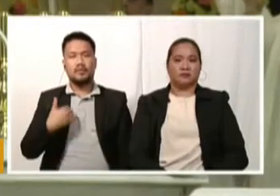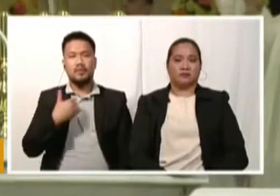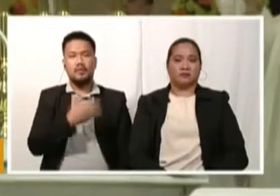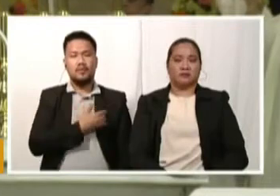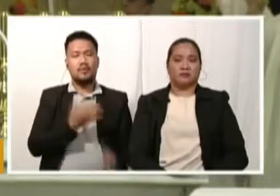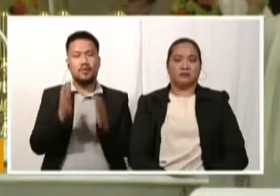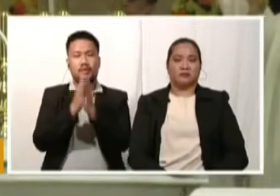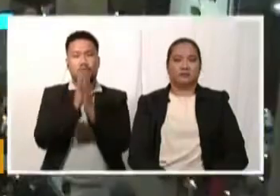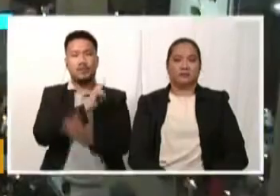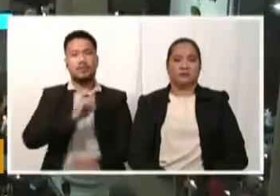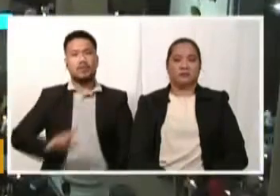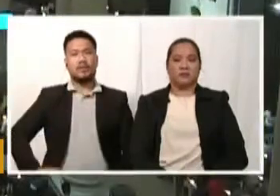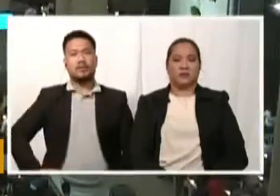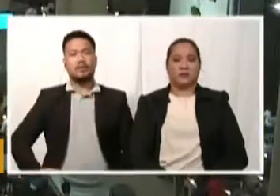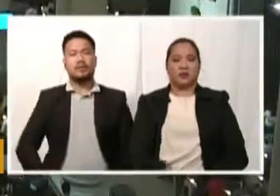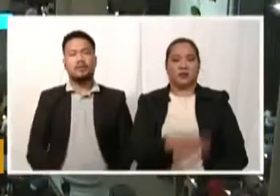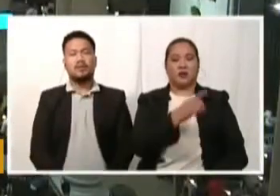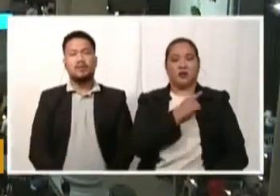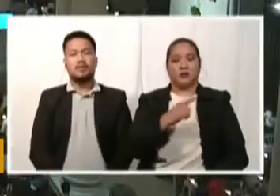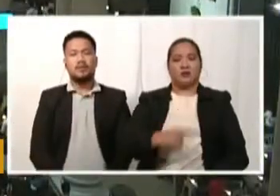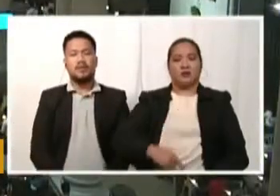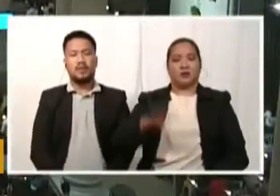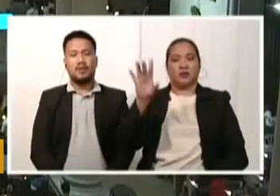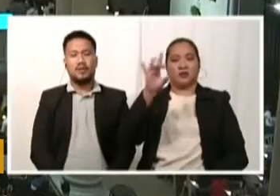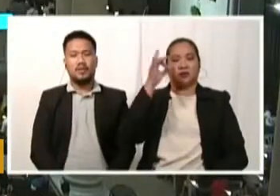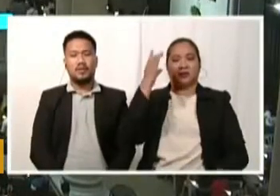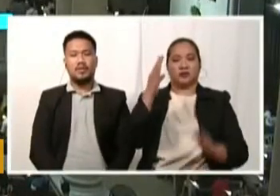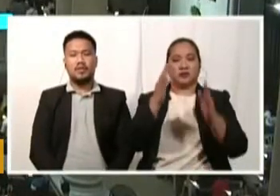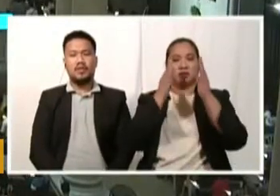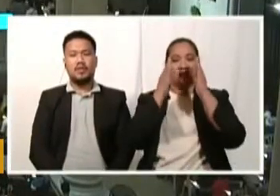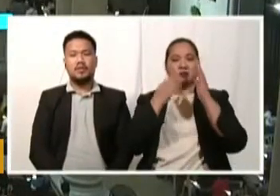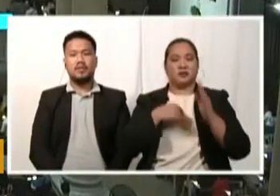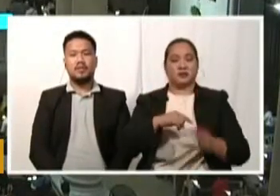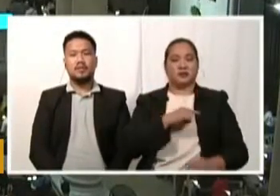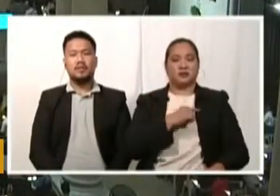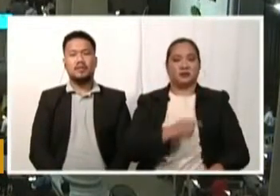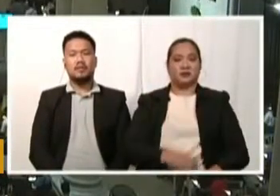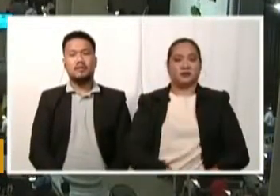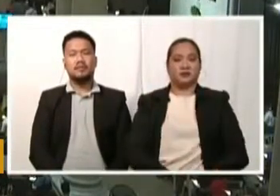Let us pray to the Lord. Lord, graciously hear us.